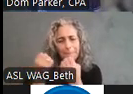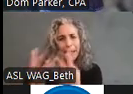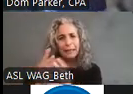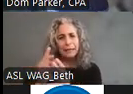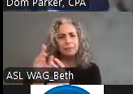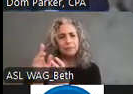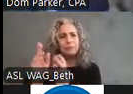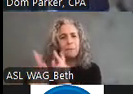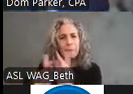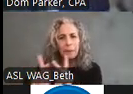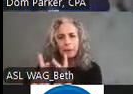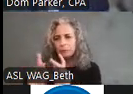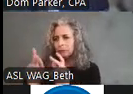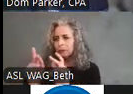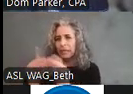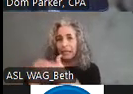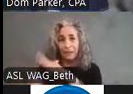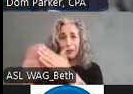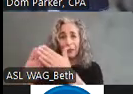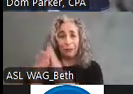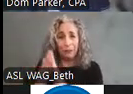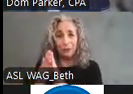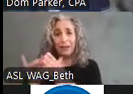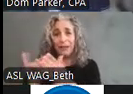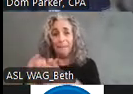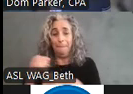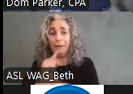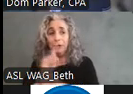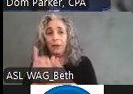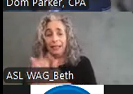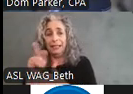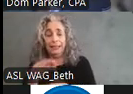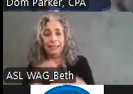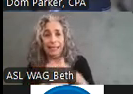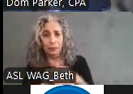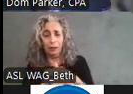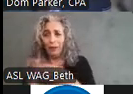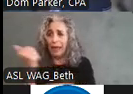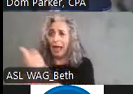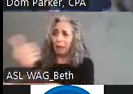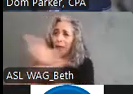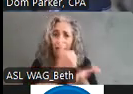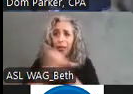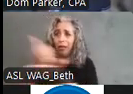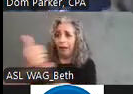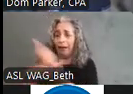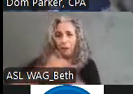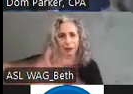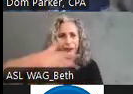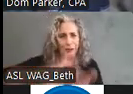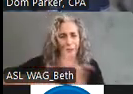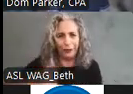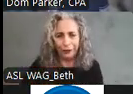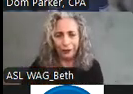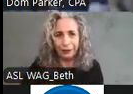the community, which can actually make the game more accessible as well. And the community is there to help each other. But the